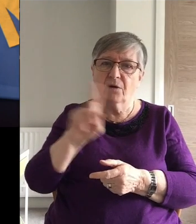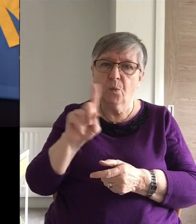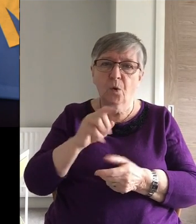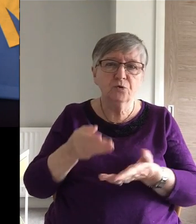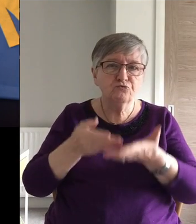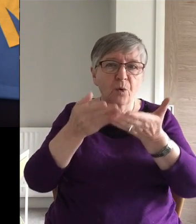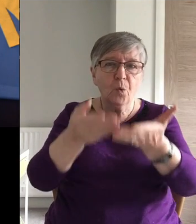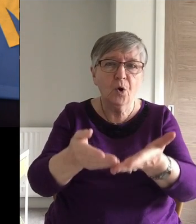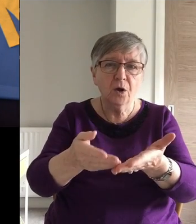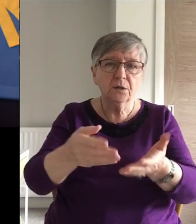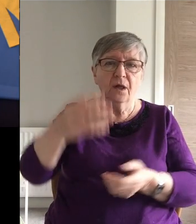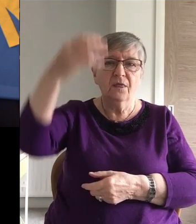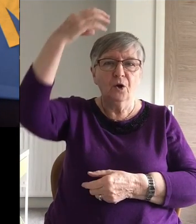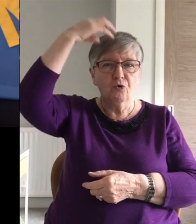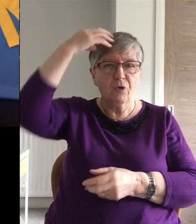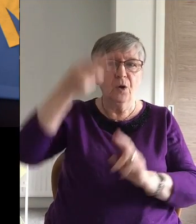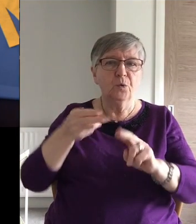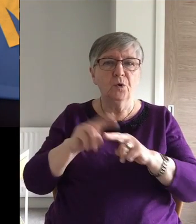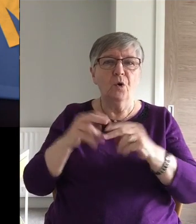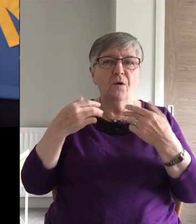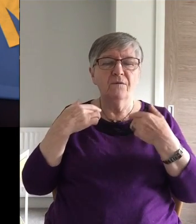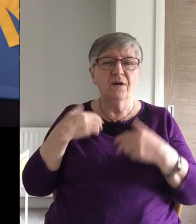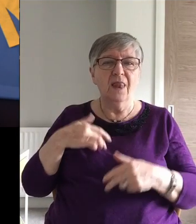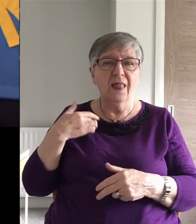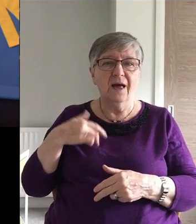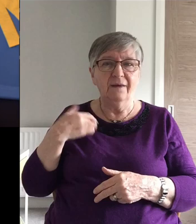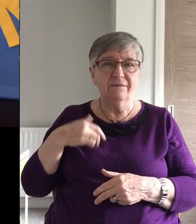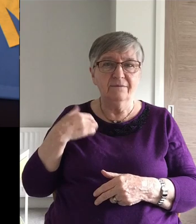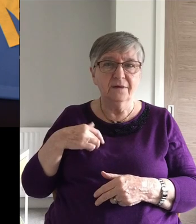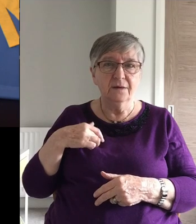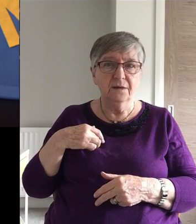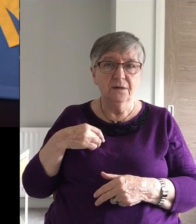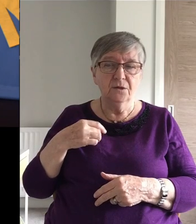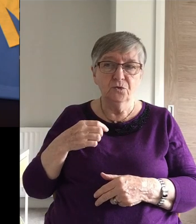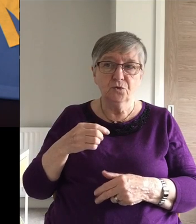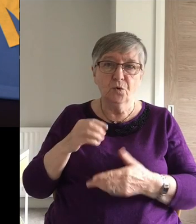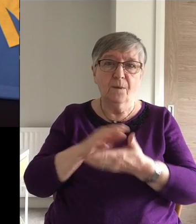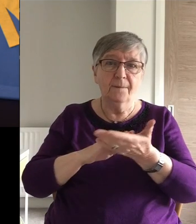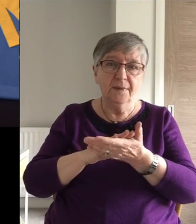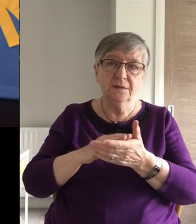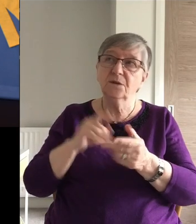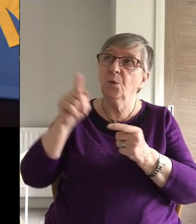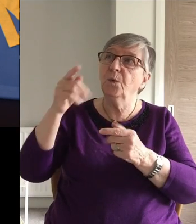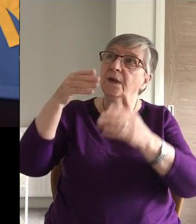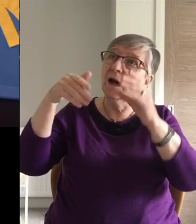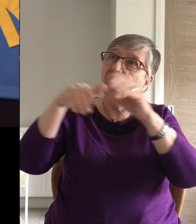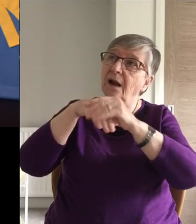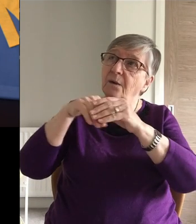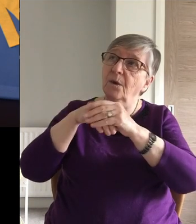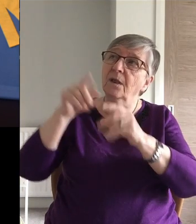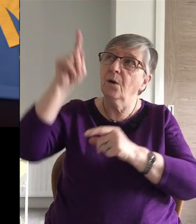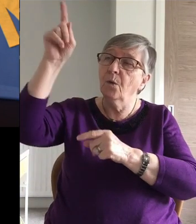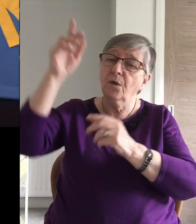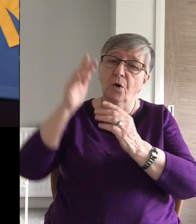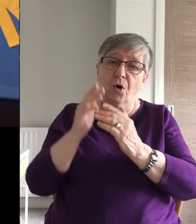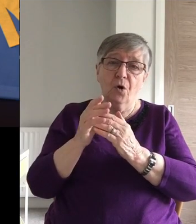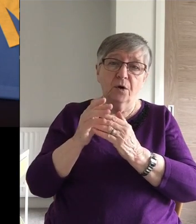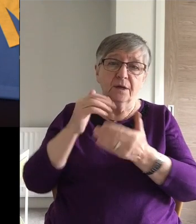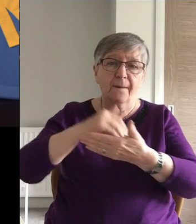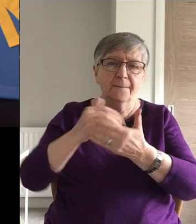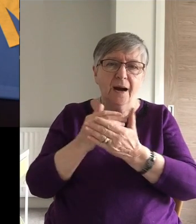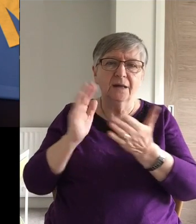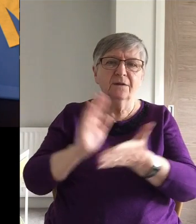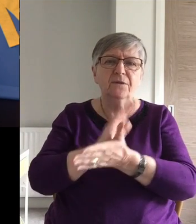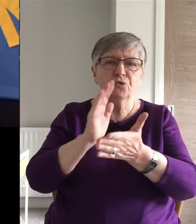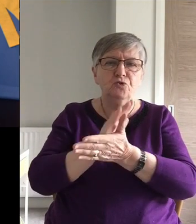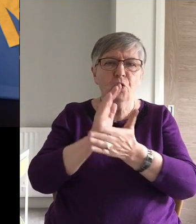is the crown of life. Being received, that is, by the Lord as part of his victorious overcoming of evil, being